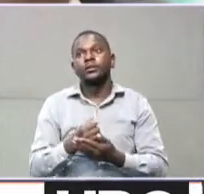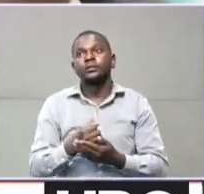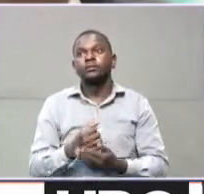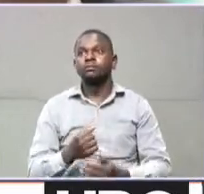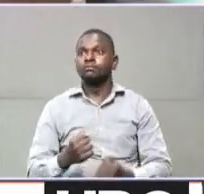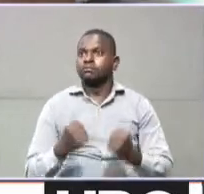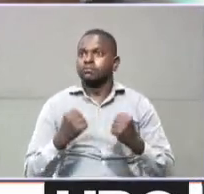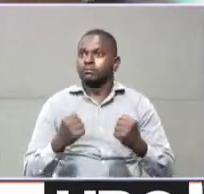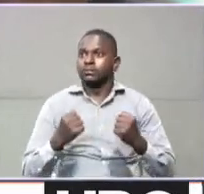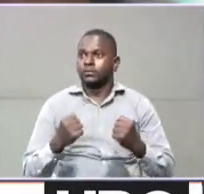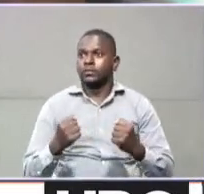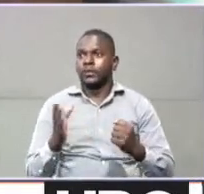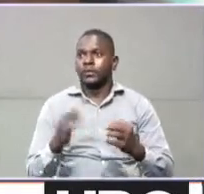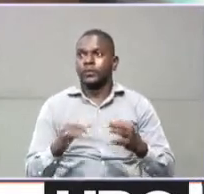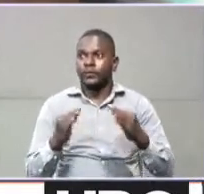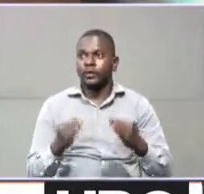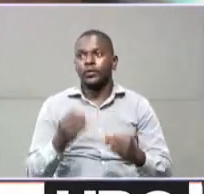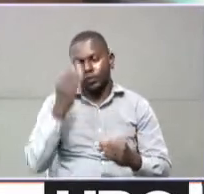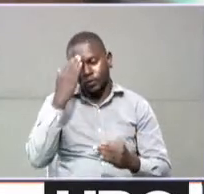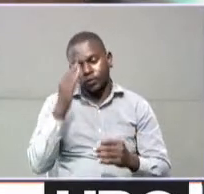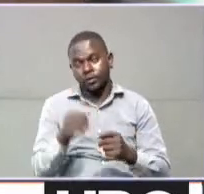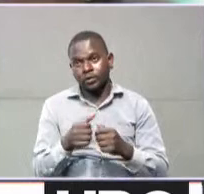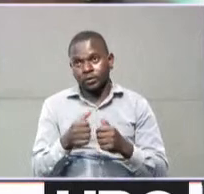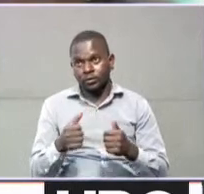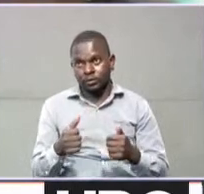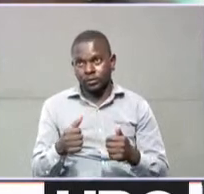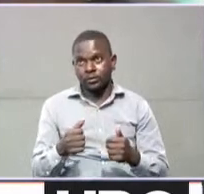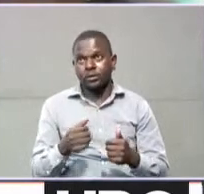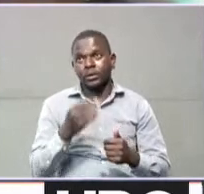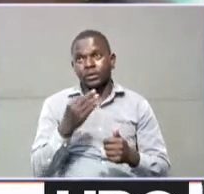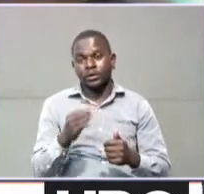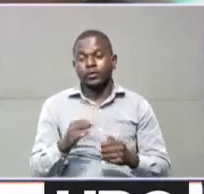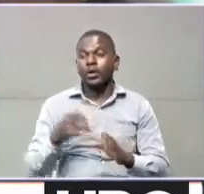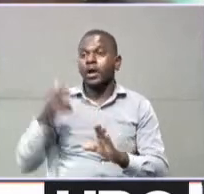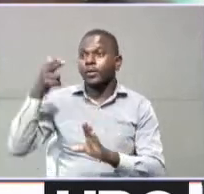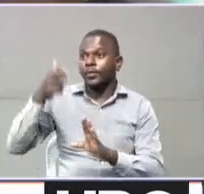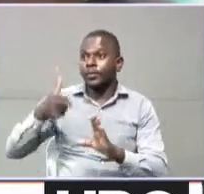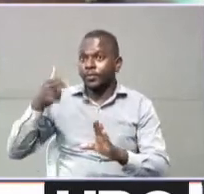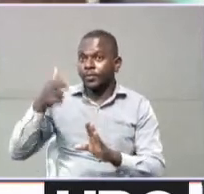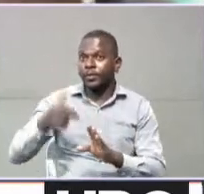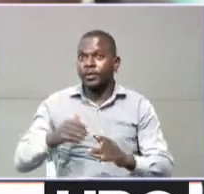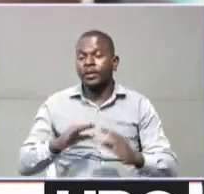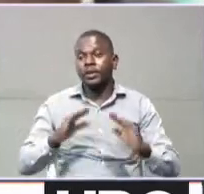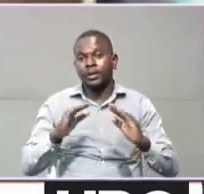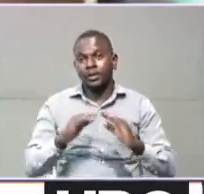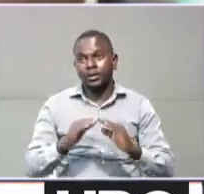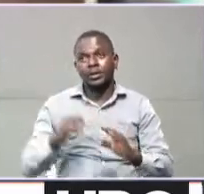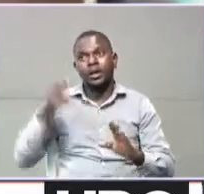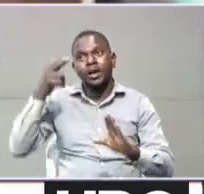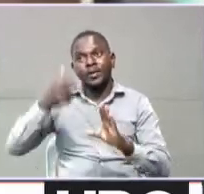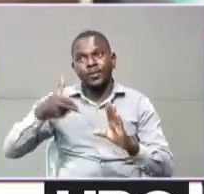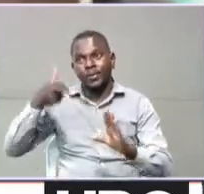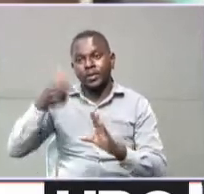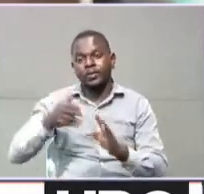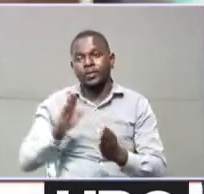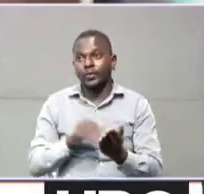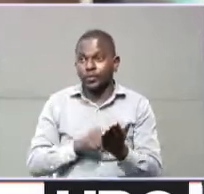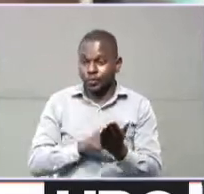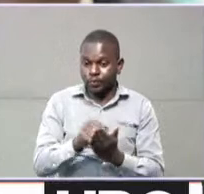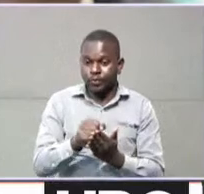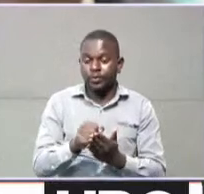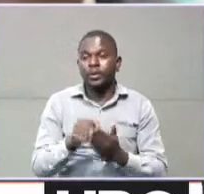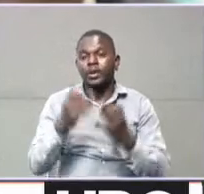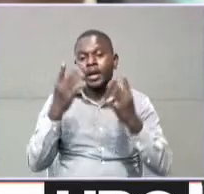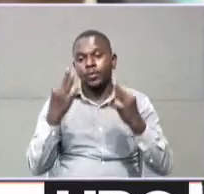all those products you know them so we want to say if you're a media house you have a media house you're advertising a